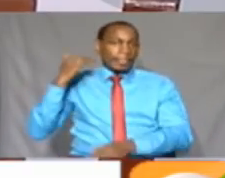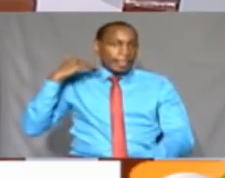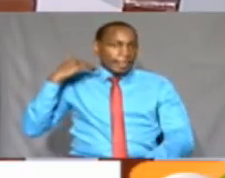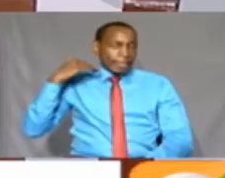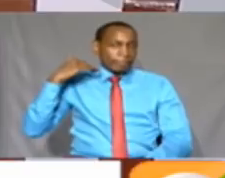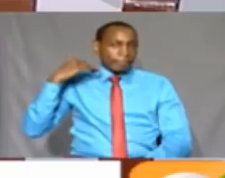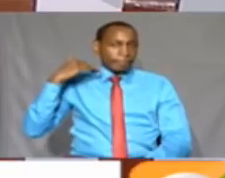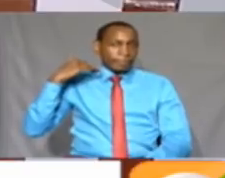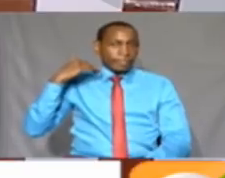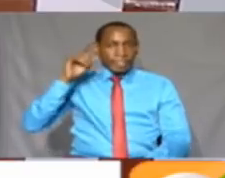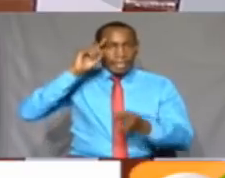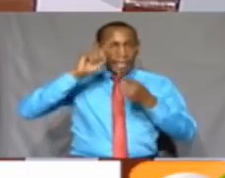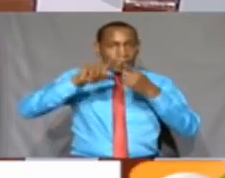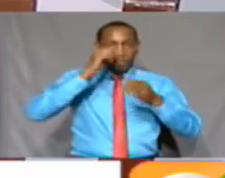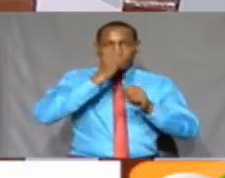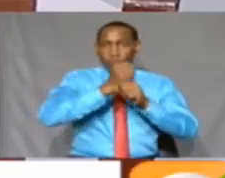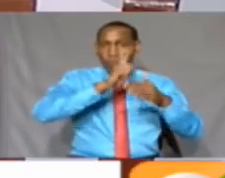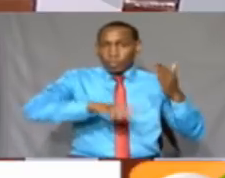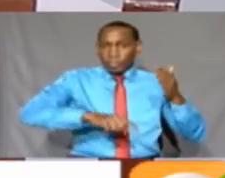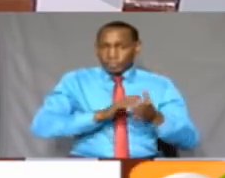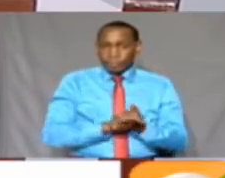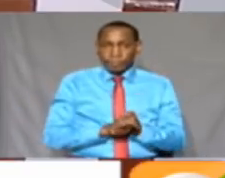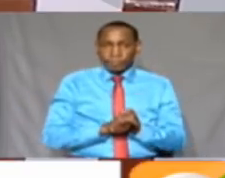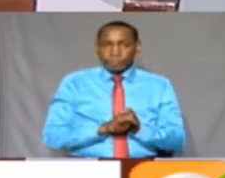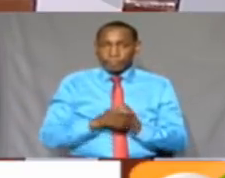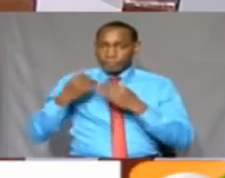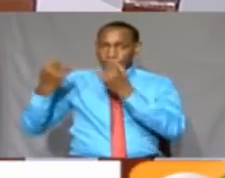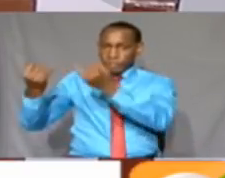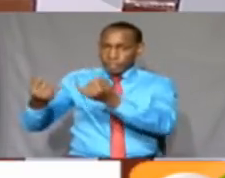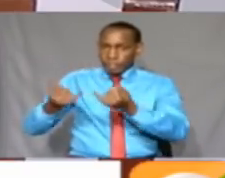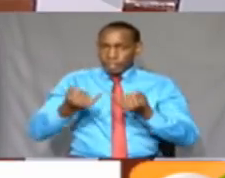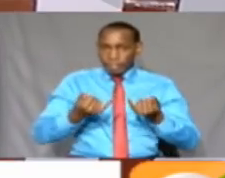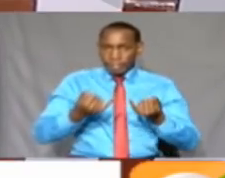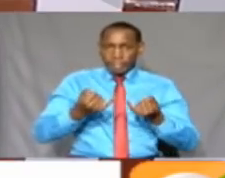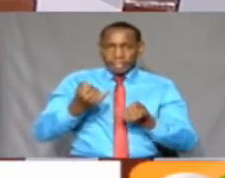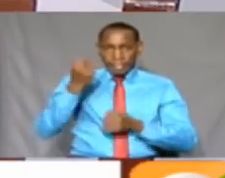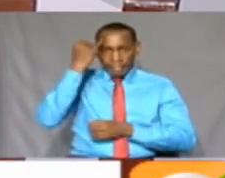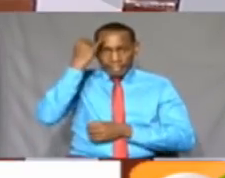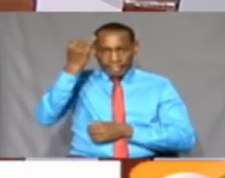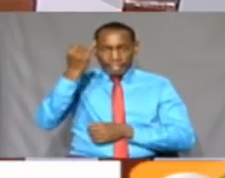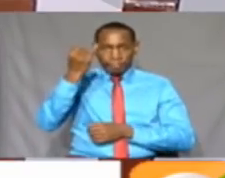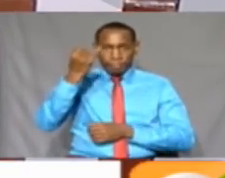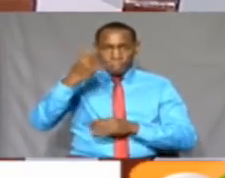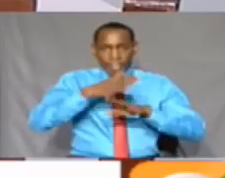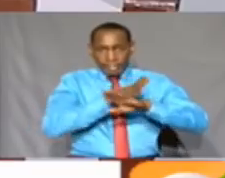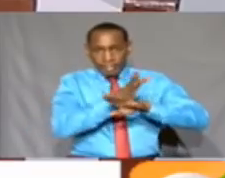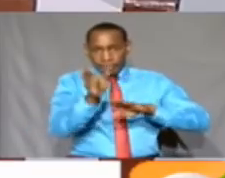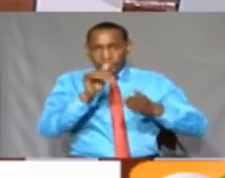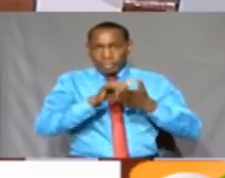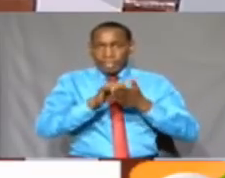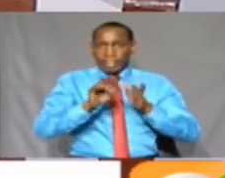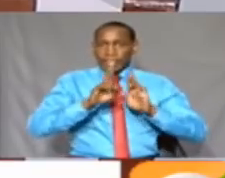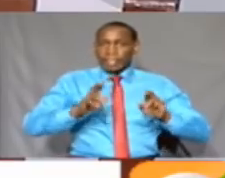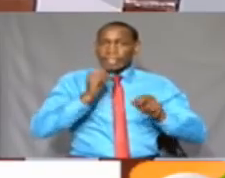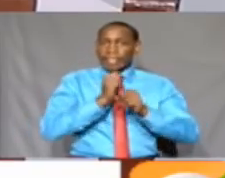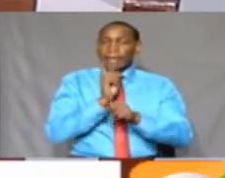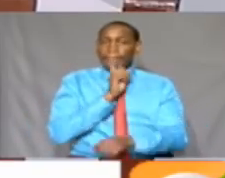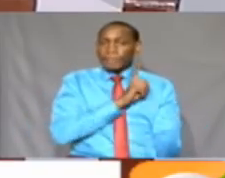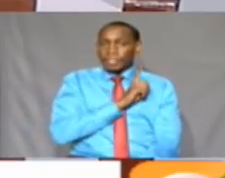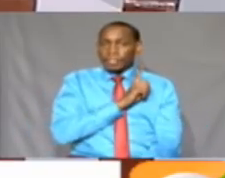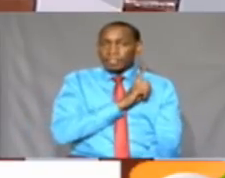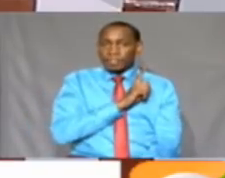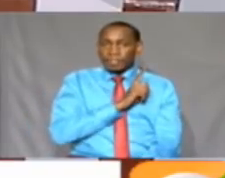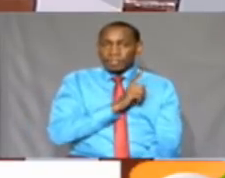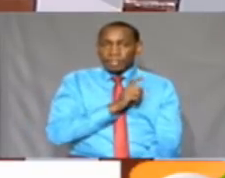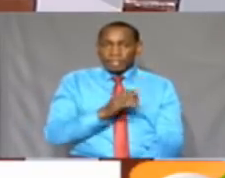what I'm seeking to do is to introduce a concept called diversion, which is already being done in a